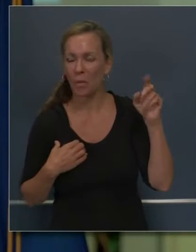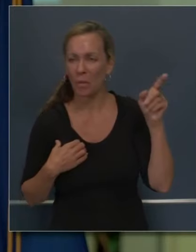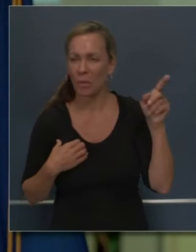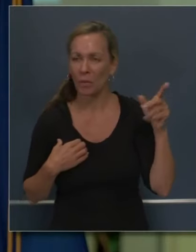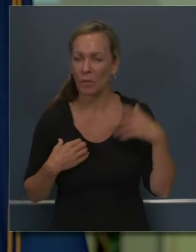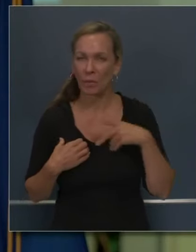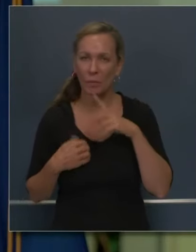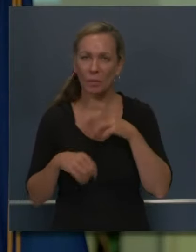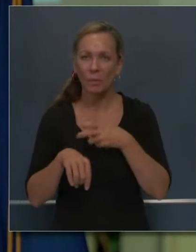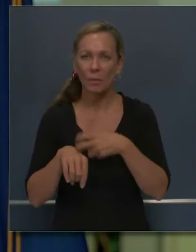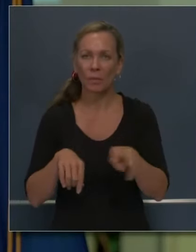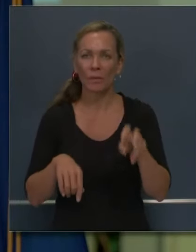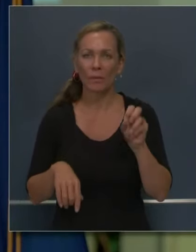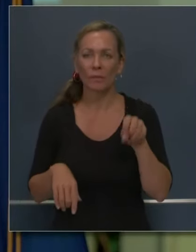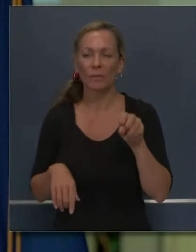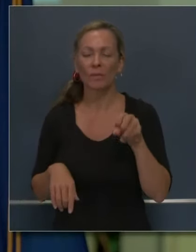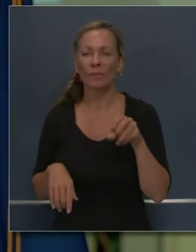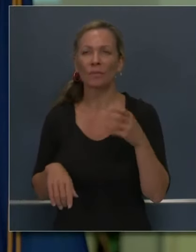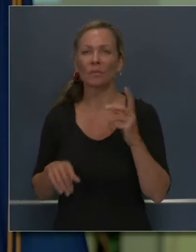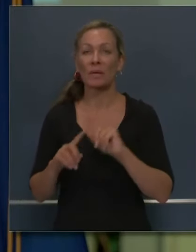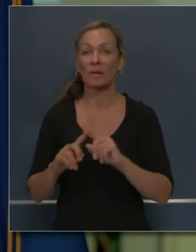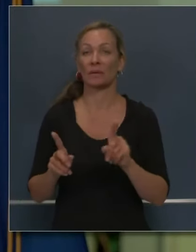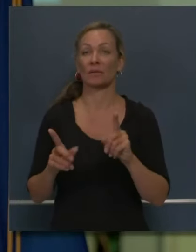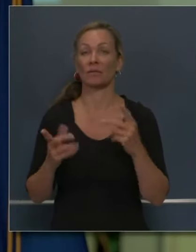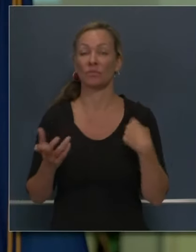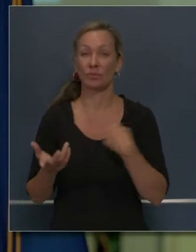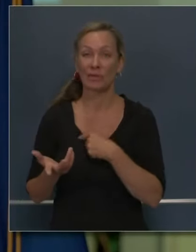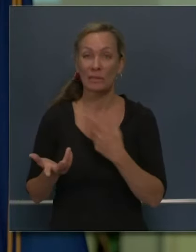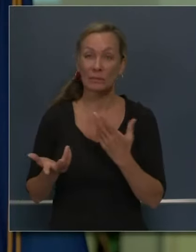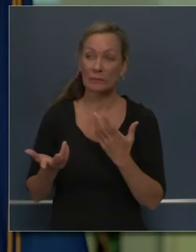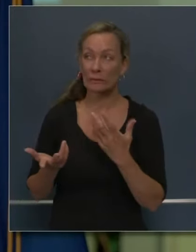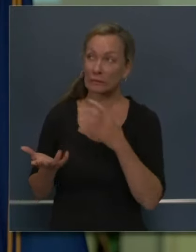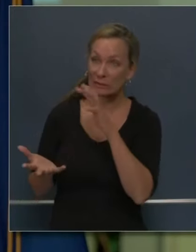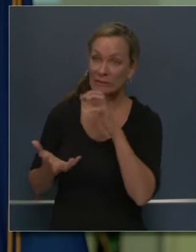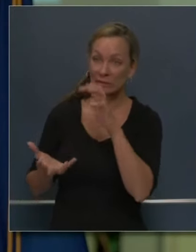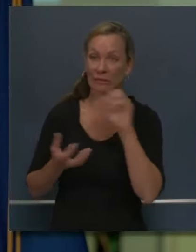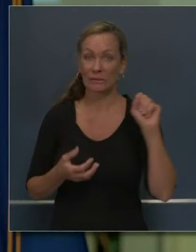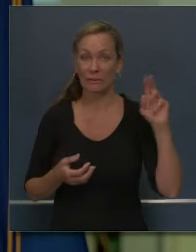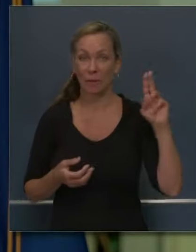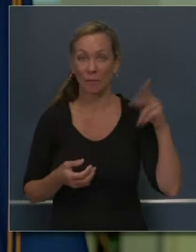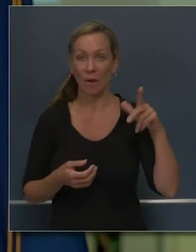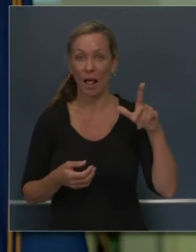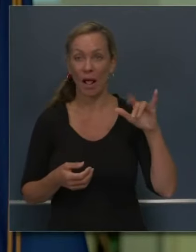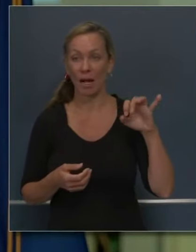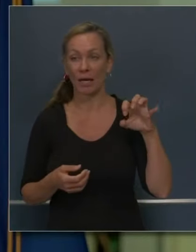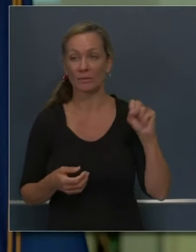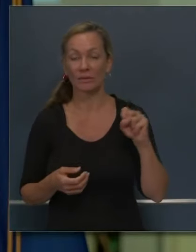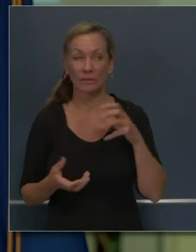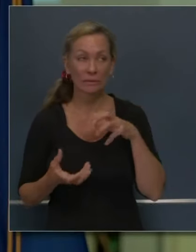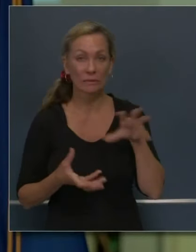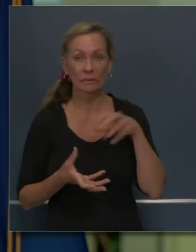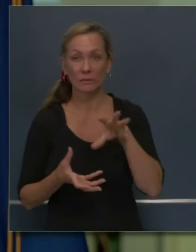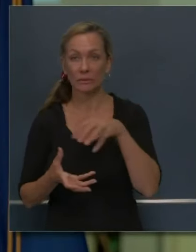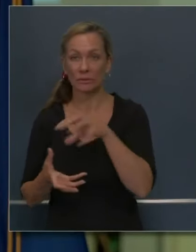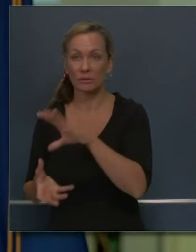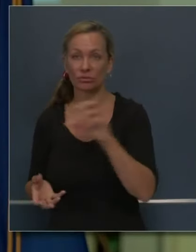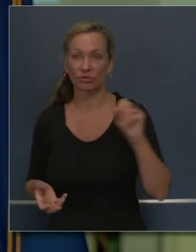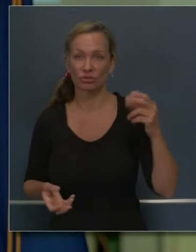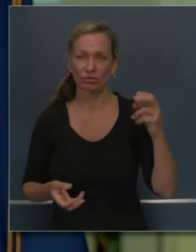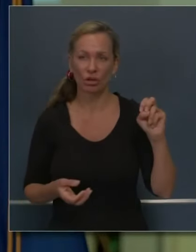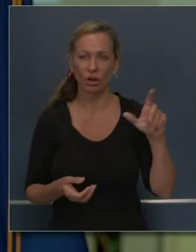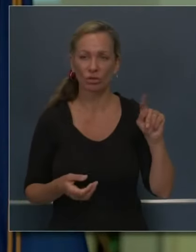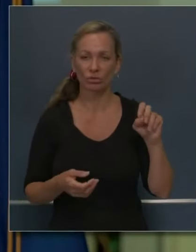but we're working to get supplies of what the state has in terms of surgical masks and N95s into communities, so we're